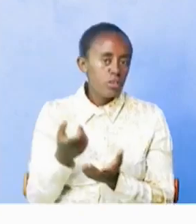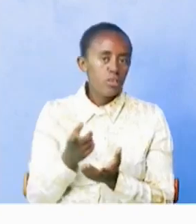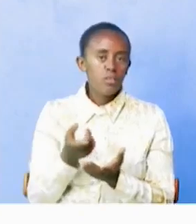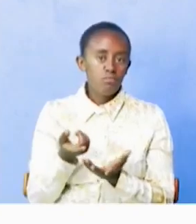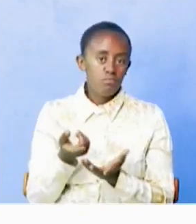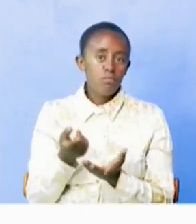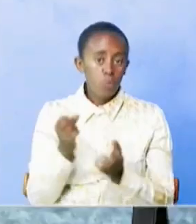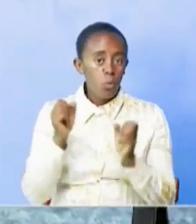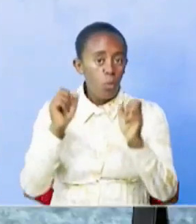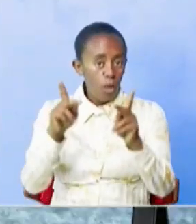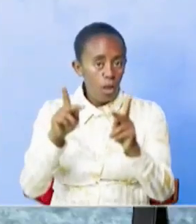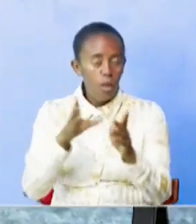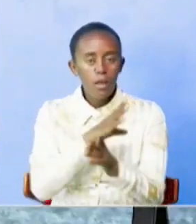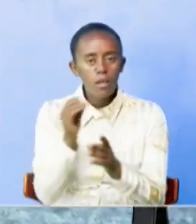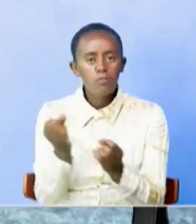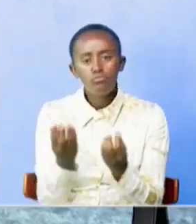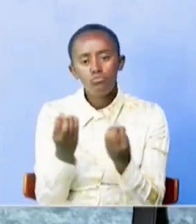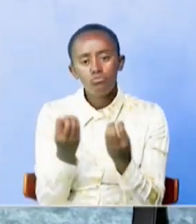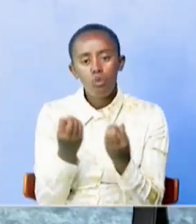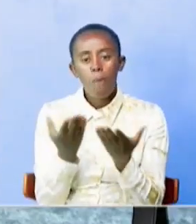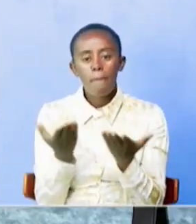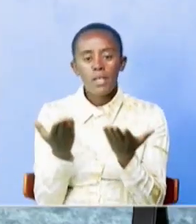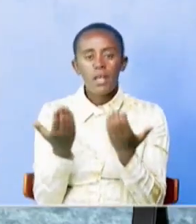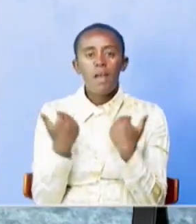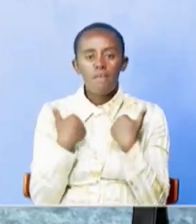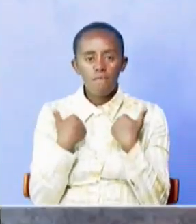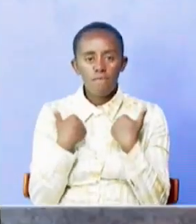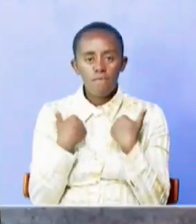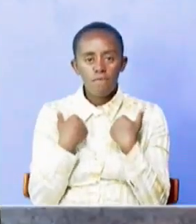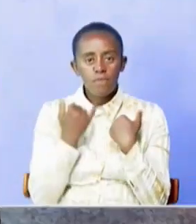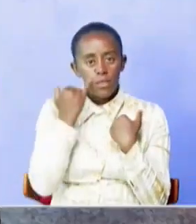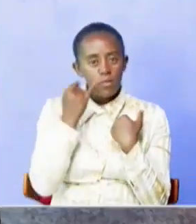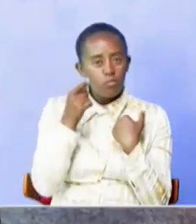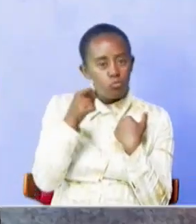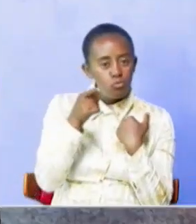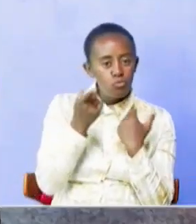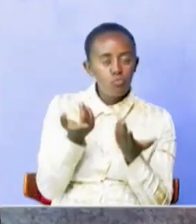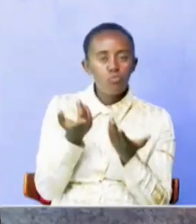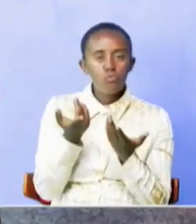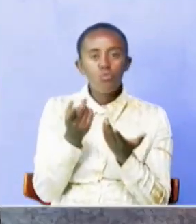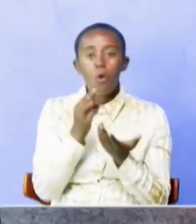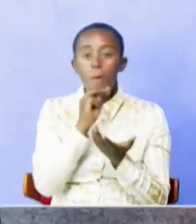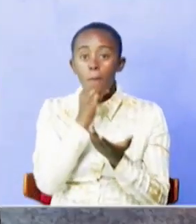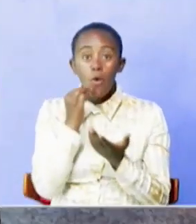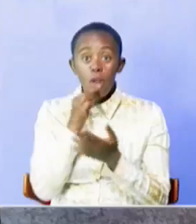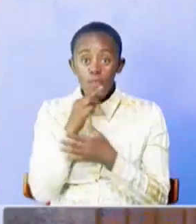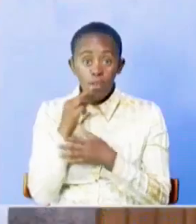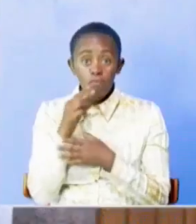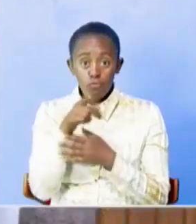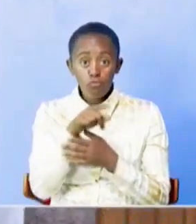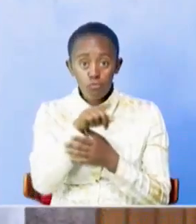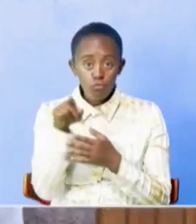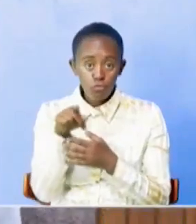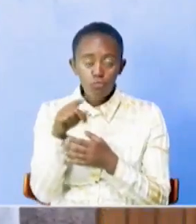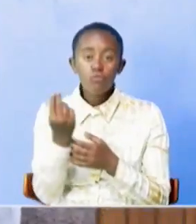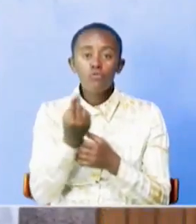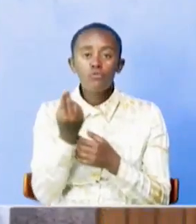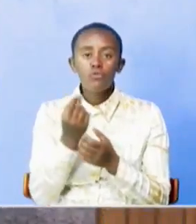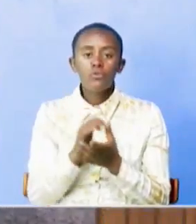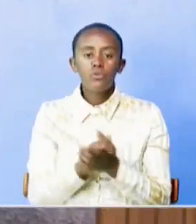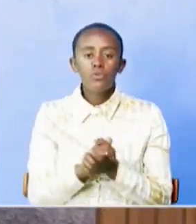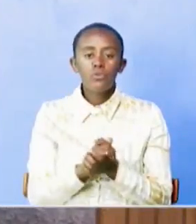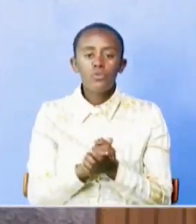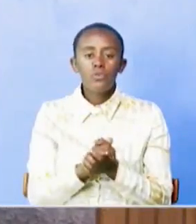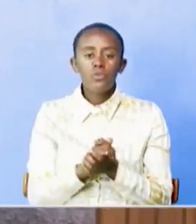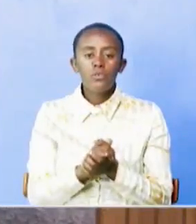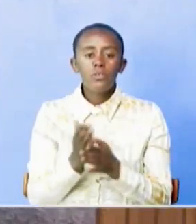okay? And so many. If you are not using modal verbs, you use what? Like